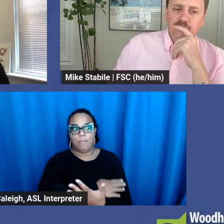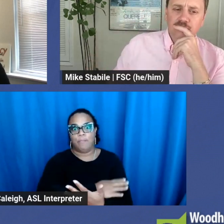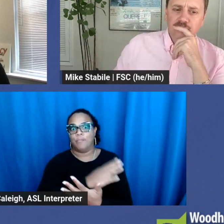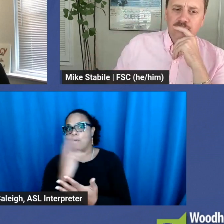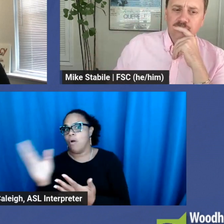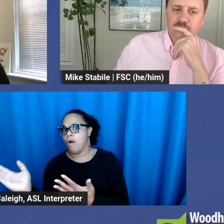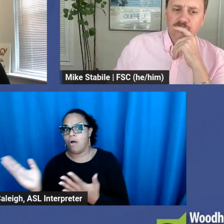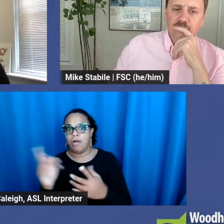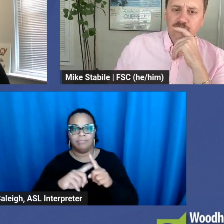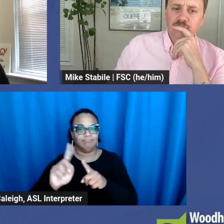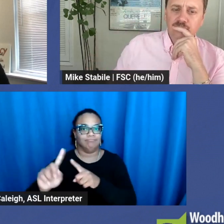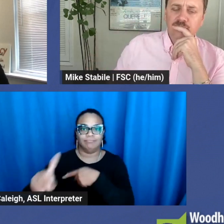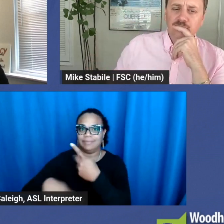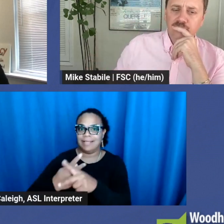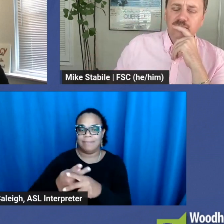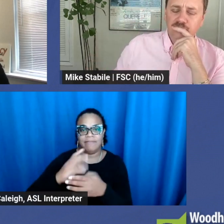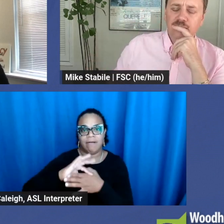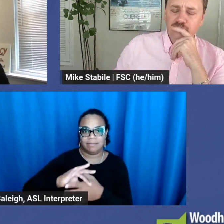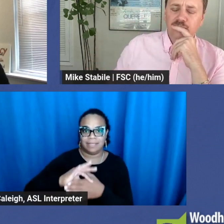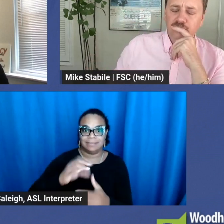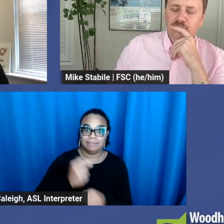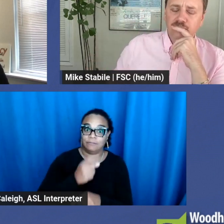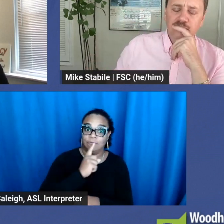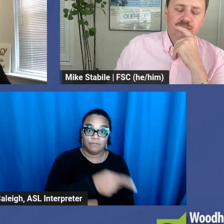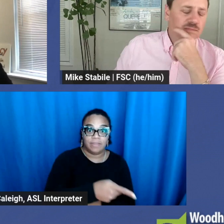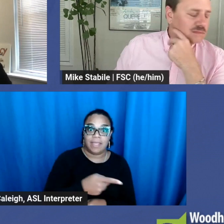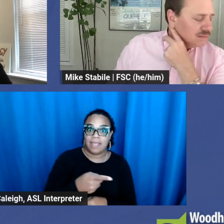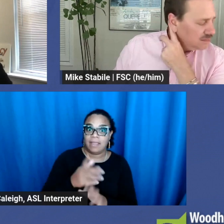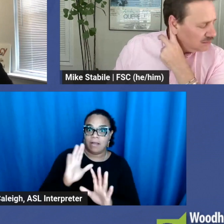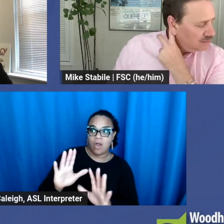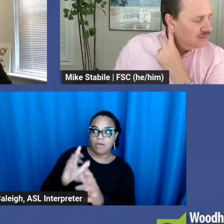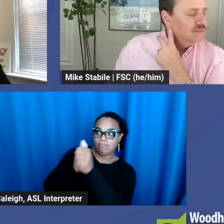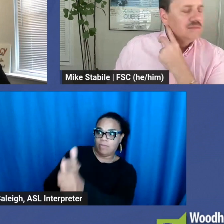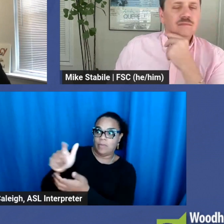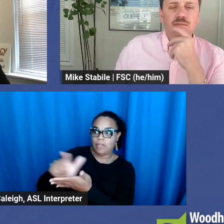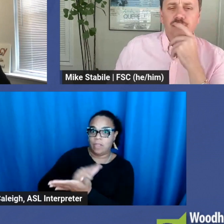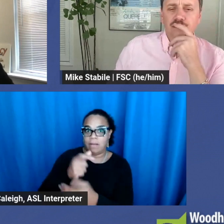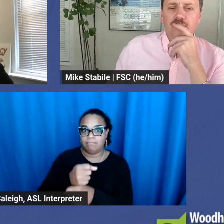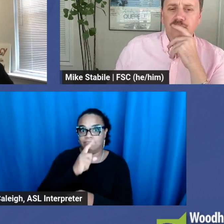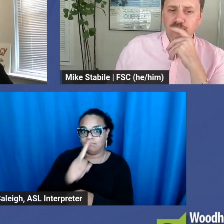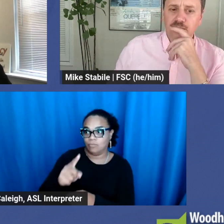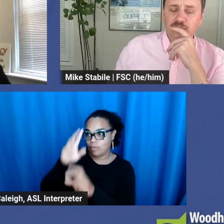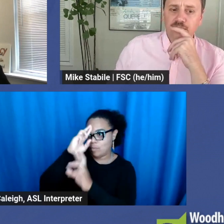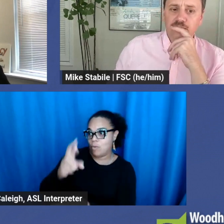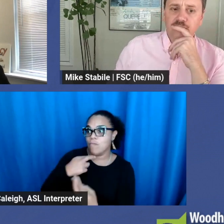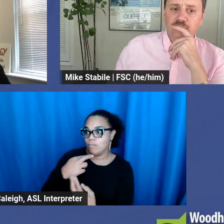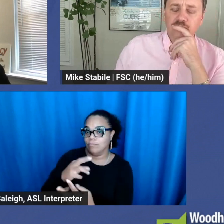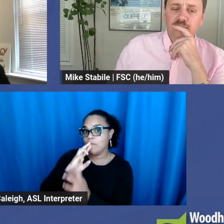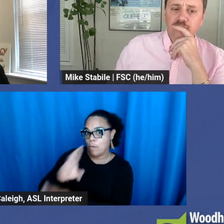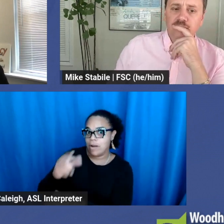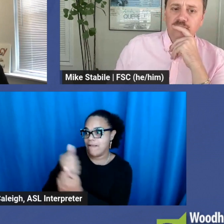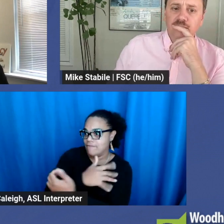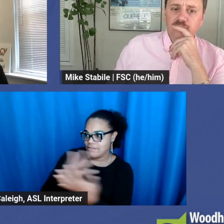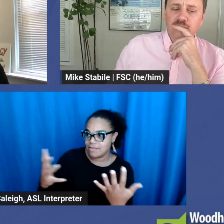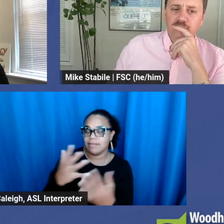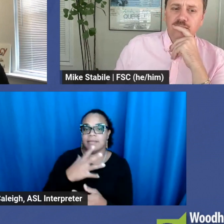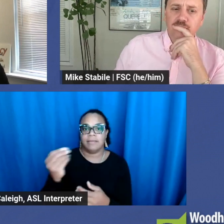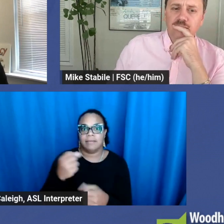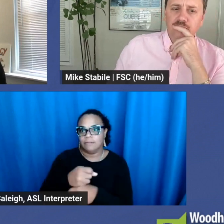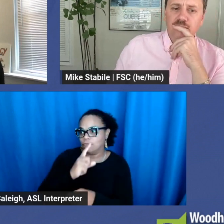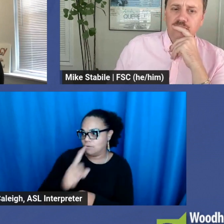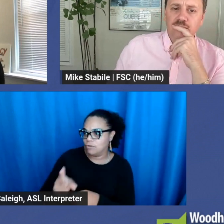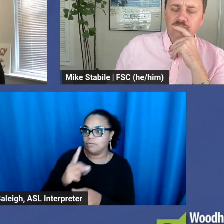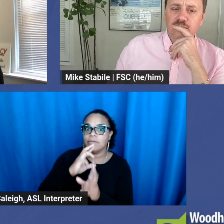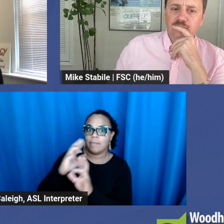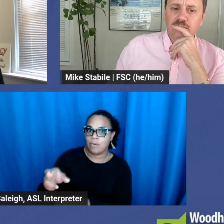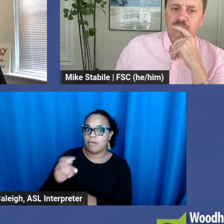sure that they're on the right side of the law, to ensure that they are reporting everything they should and probably reporting a lot of other